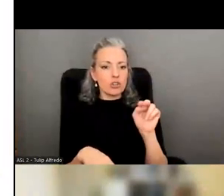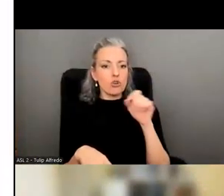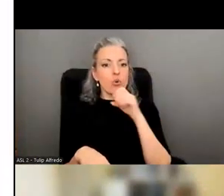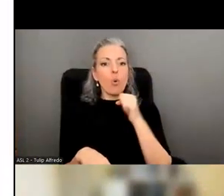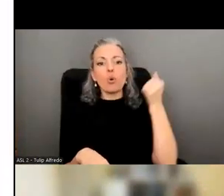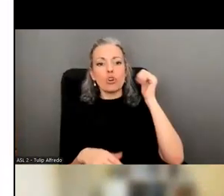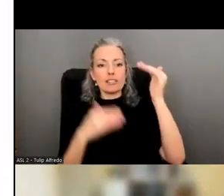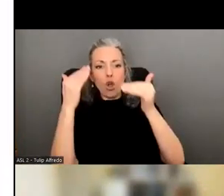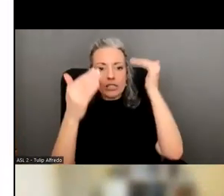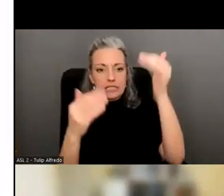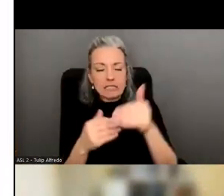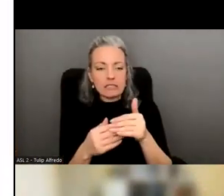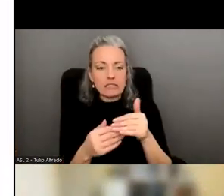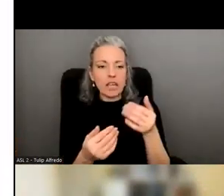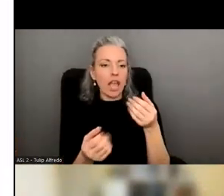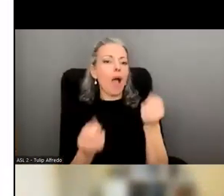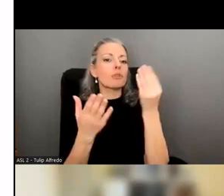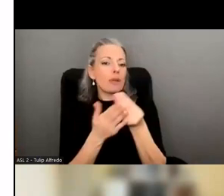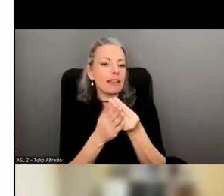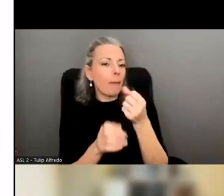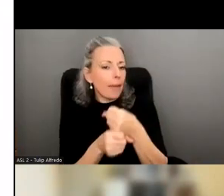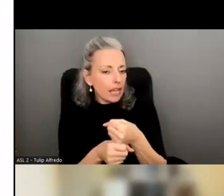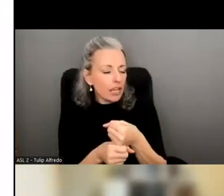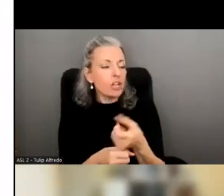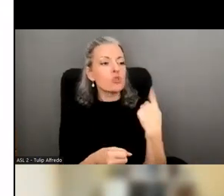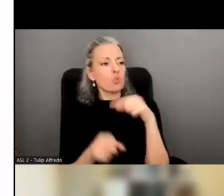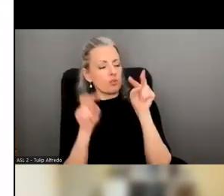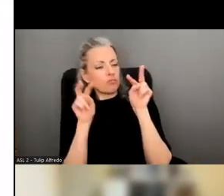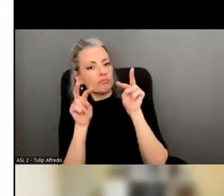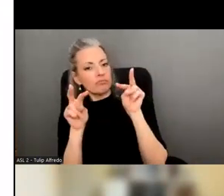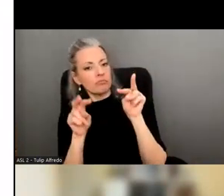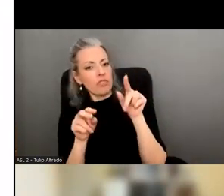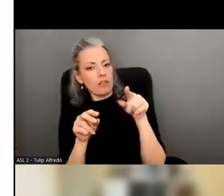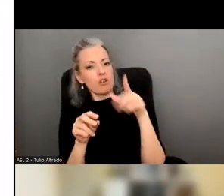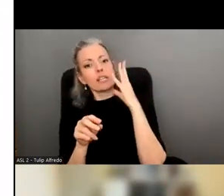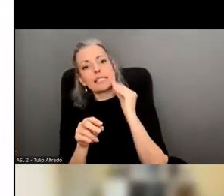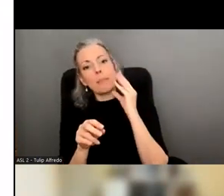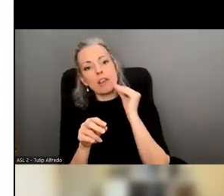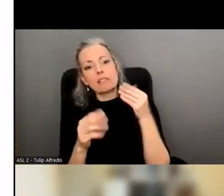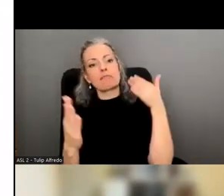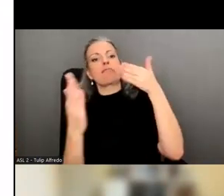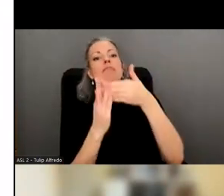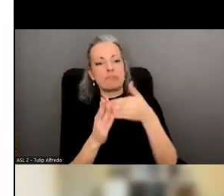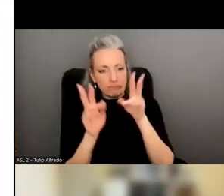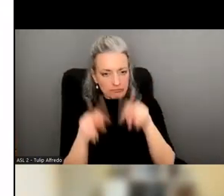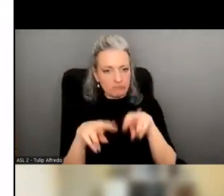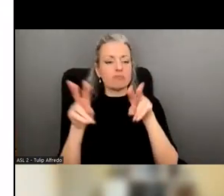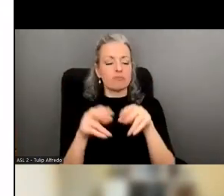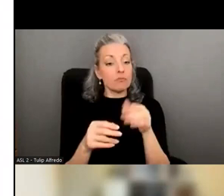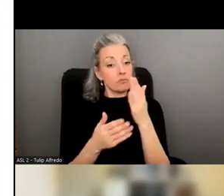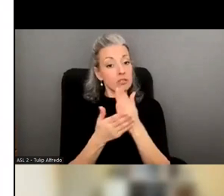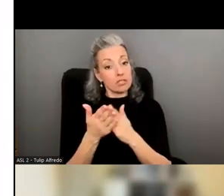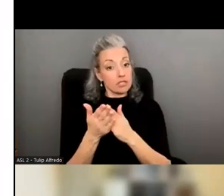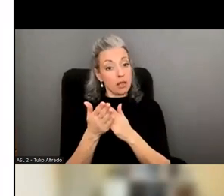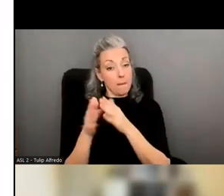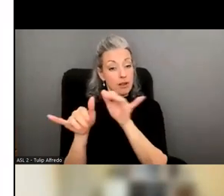well. And then we anticipate that because of historical experiences of discrimination and stigma, that there will be some common